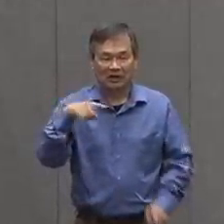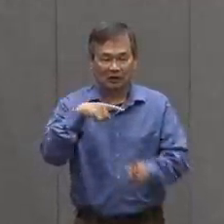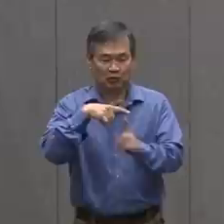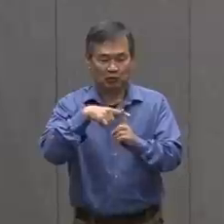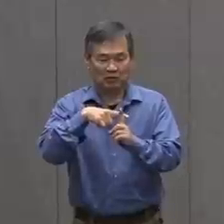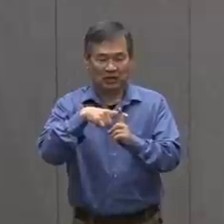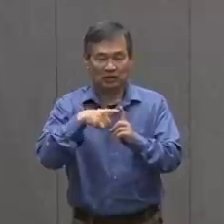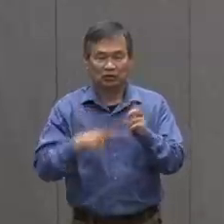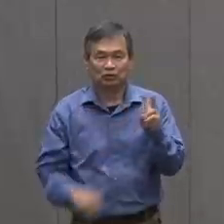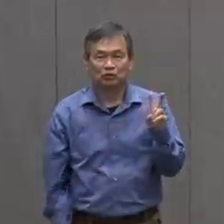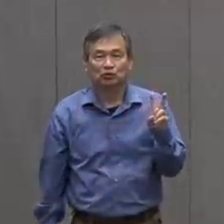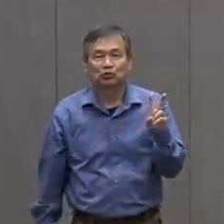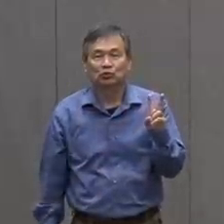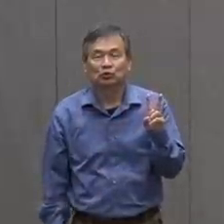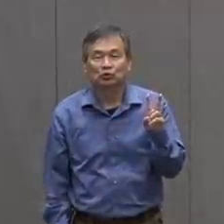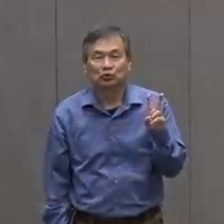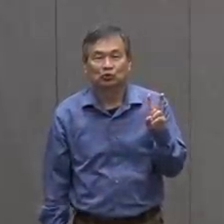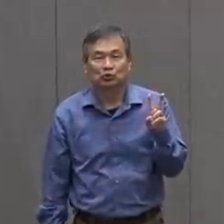2.